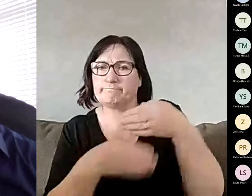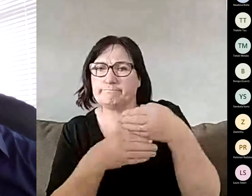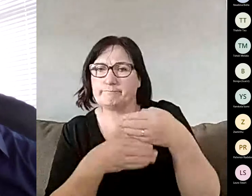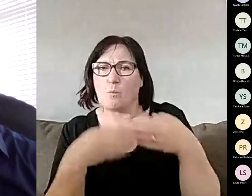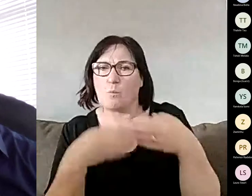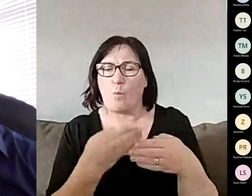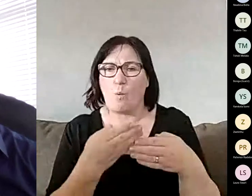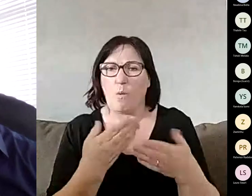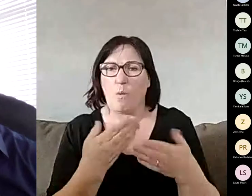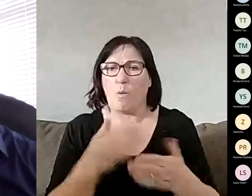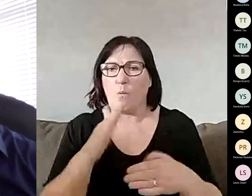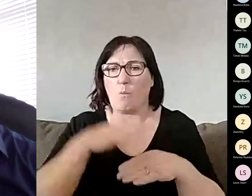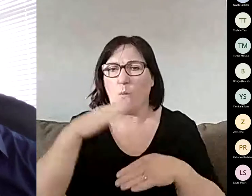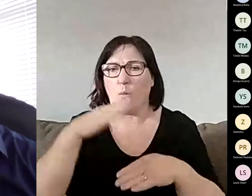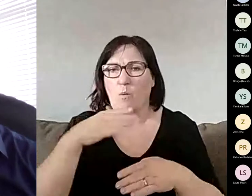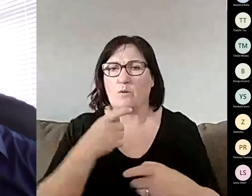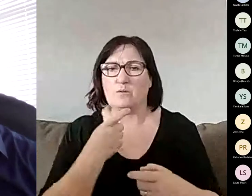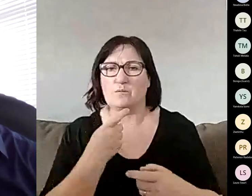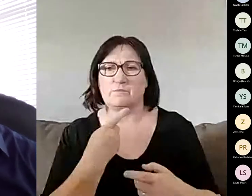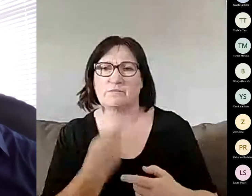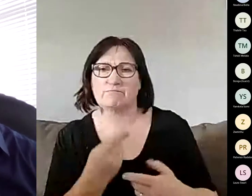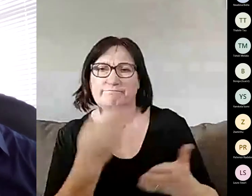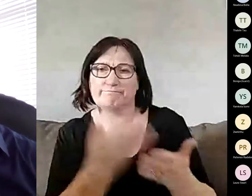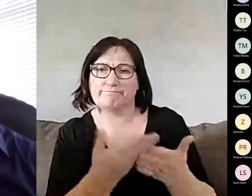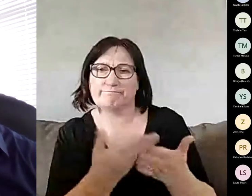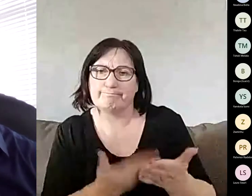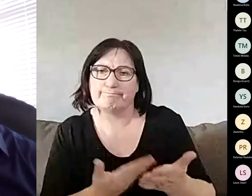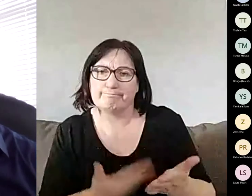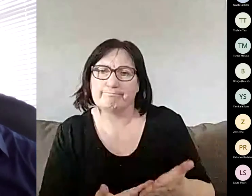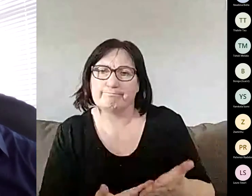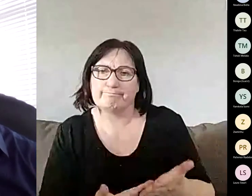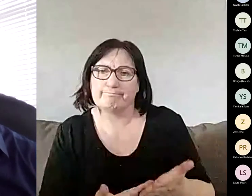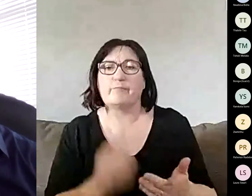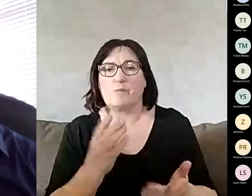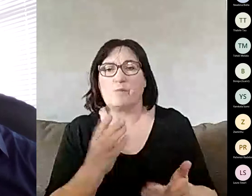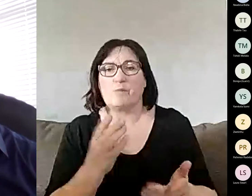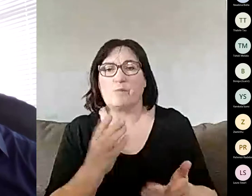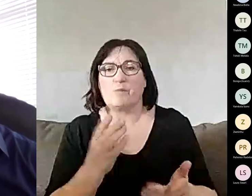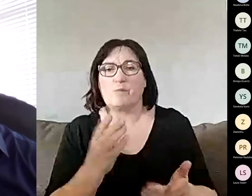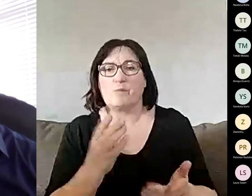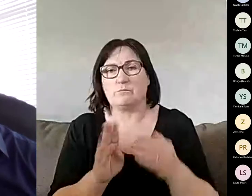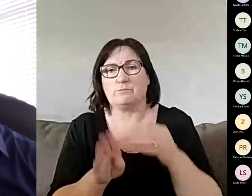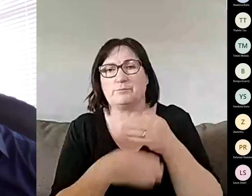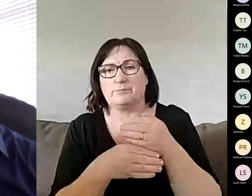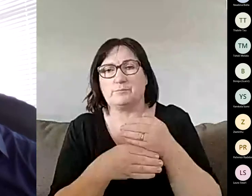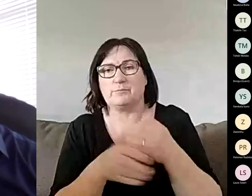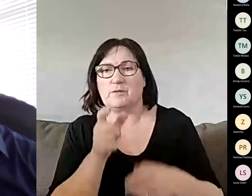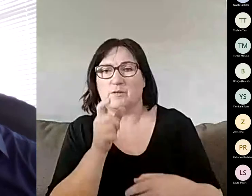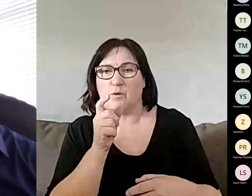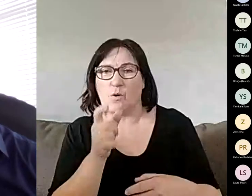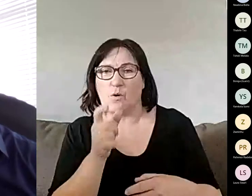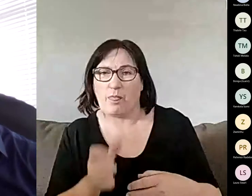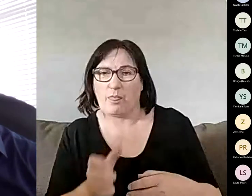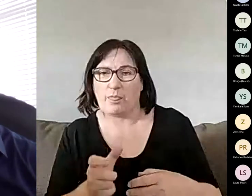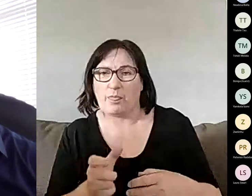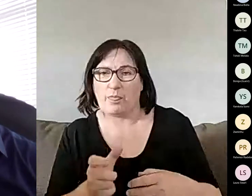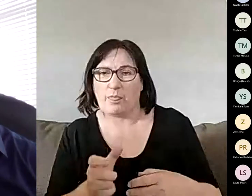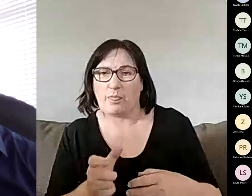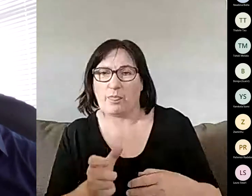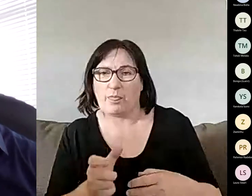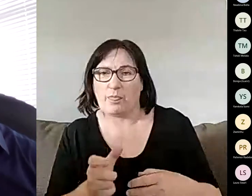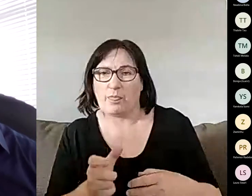suggestions, please provide your comments in the chat box, and we will have our team look at that as recommendations for future